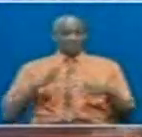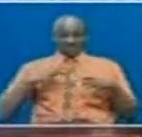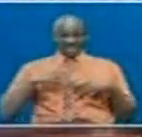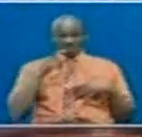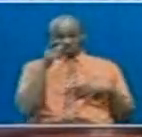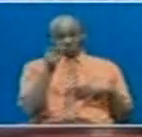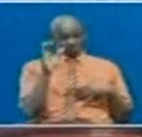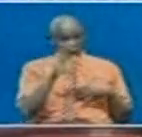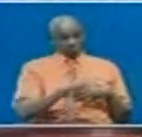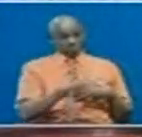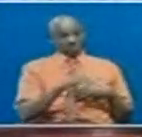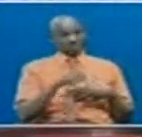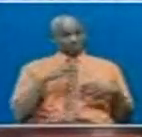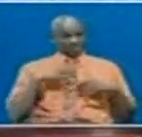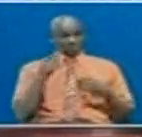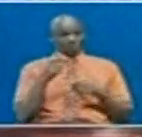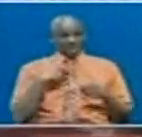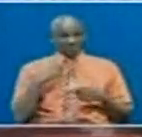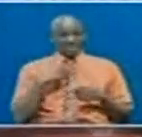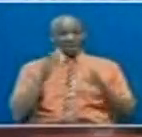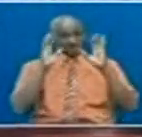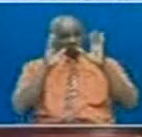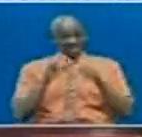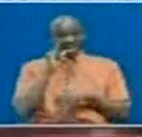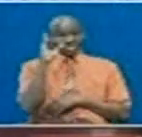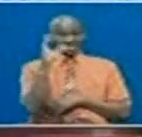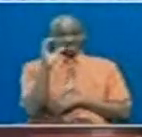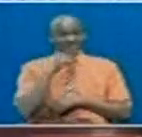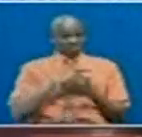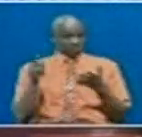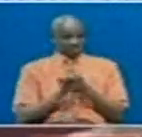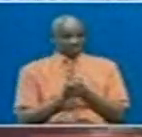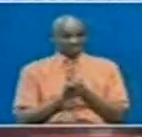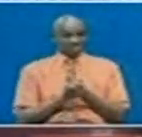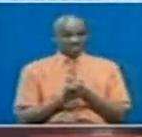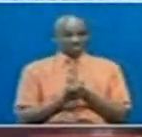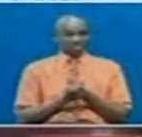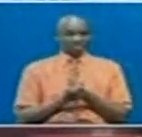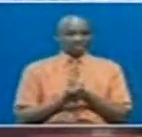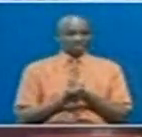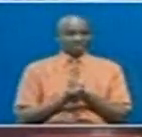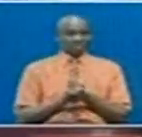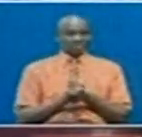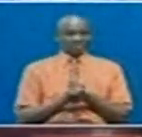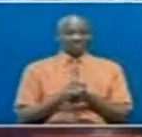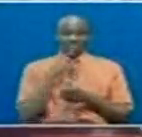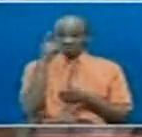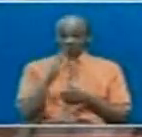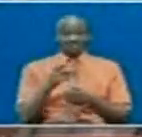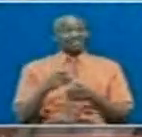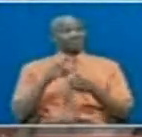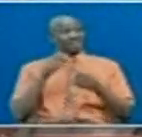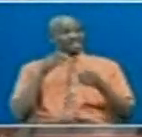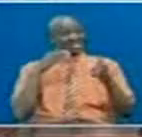switch gears because there's a very important ruling in the ICC this week. Bensouda's plea to have the case against President